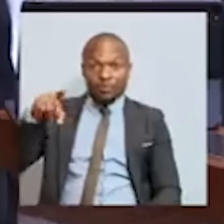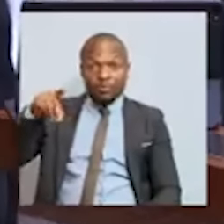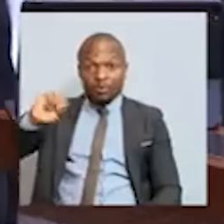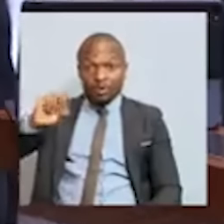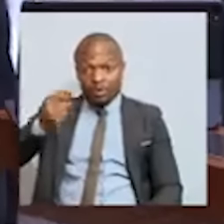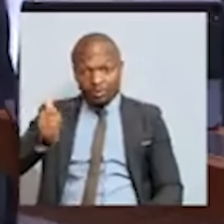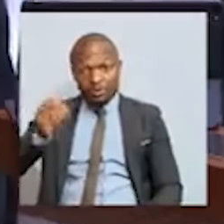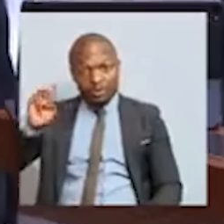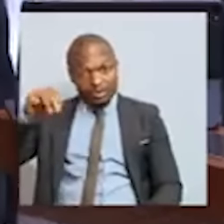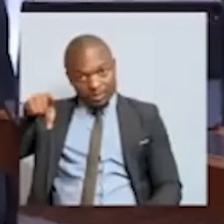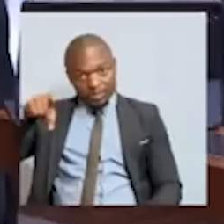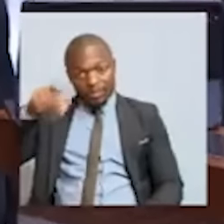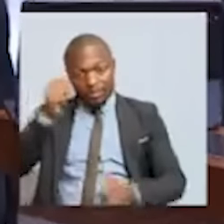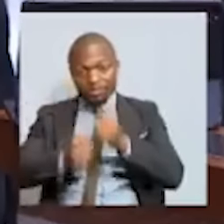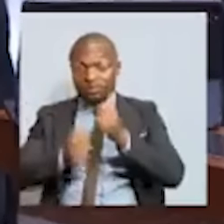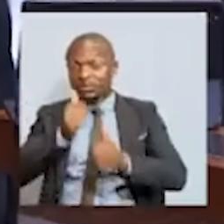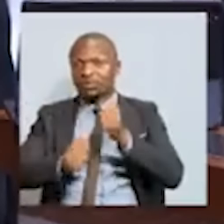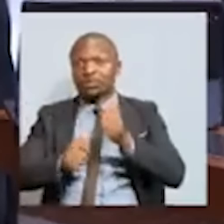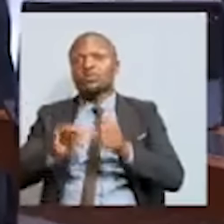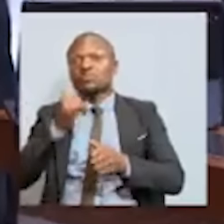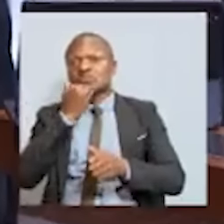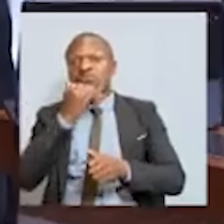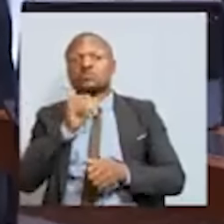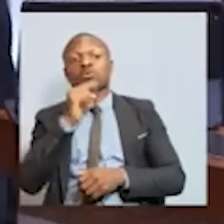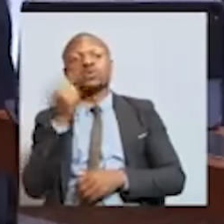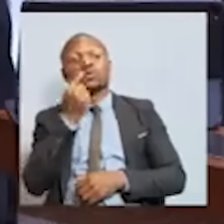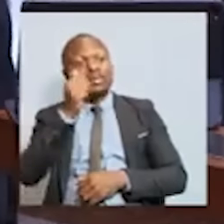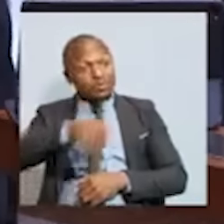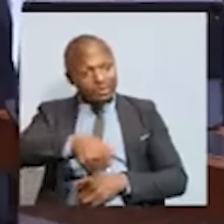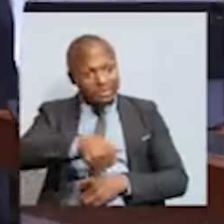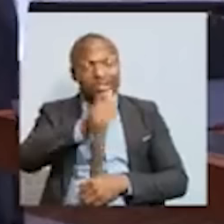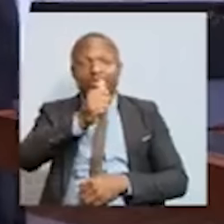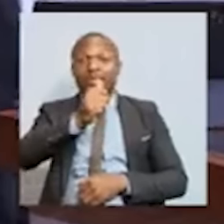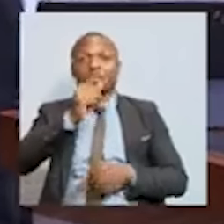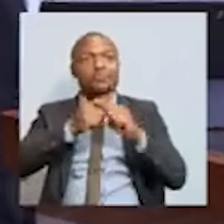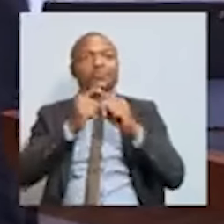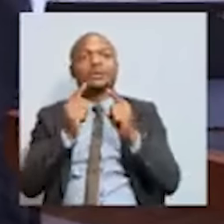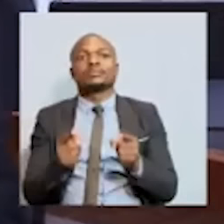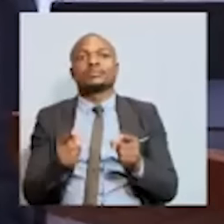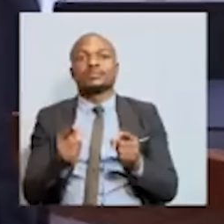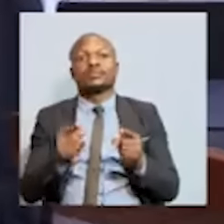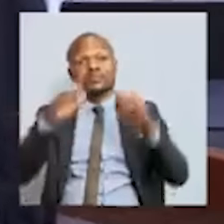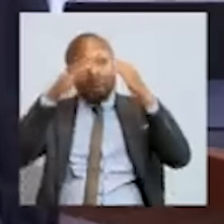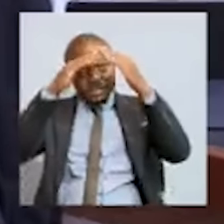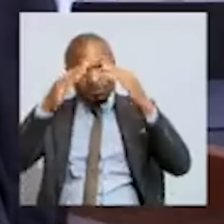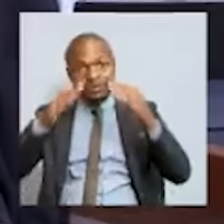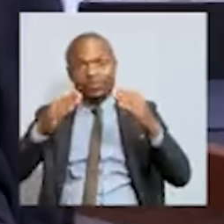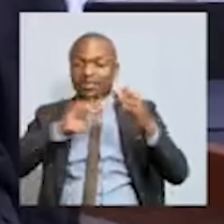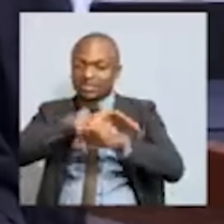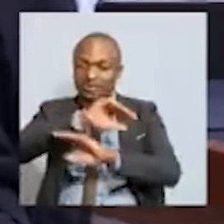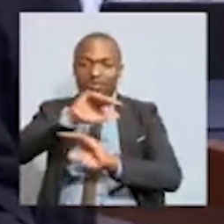which was slanderous not only to him, but to the House as a